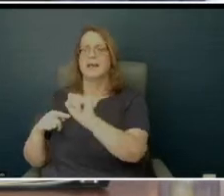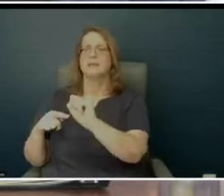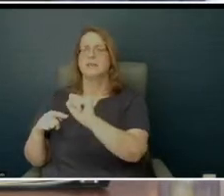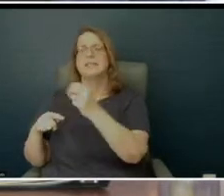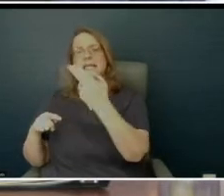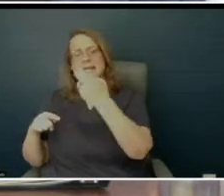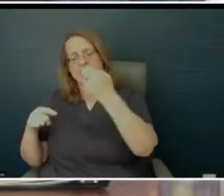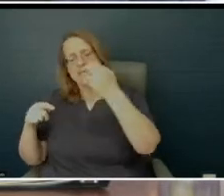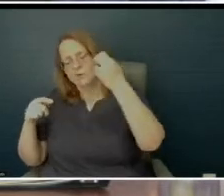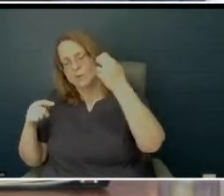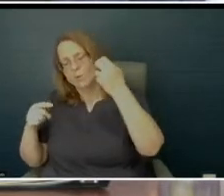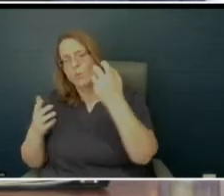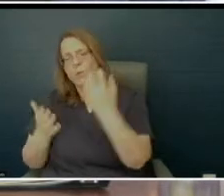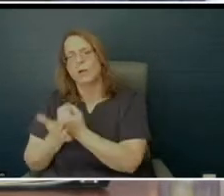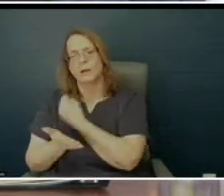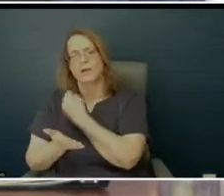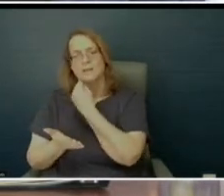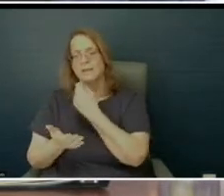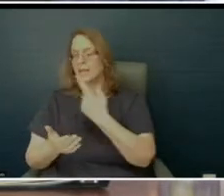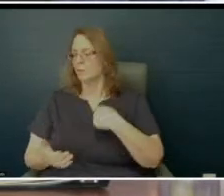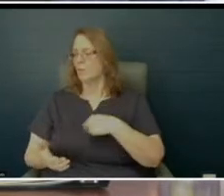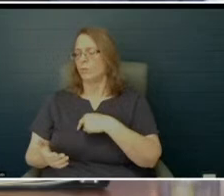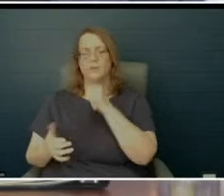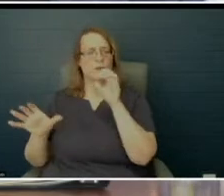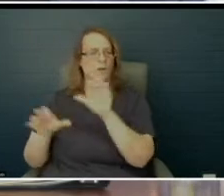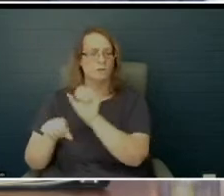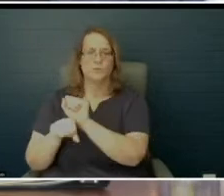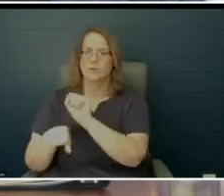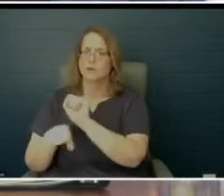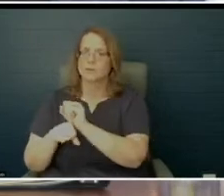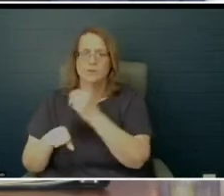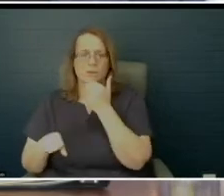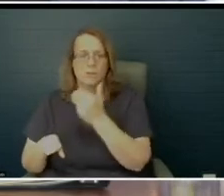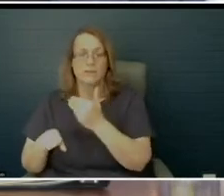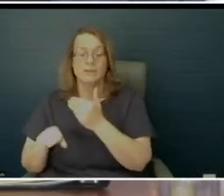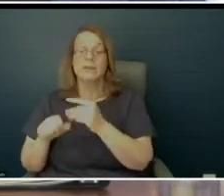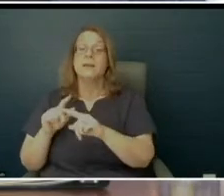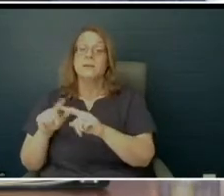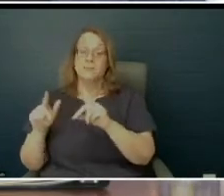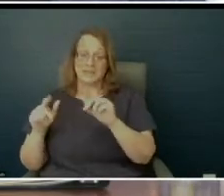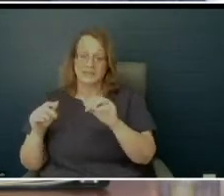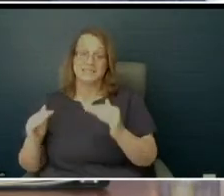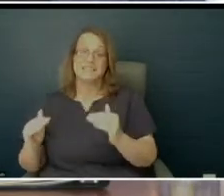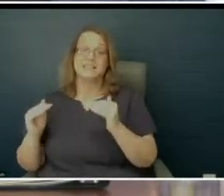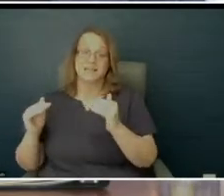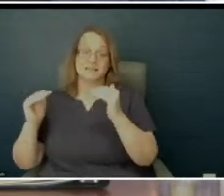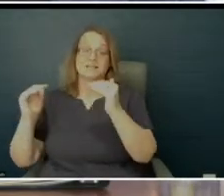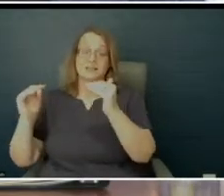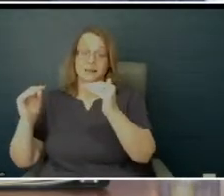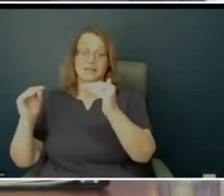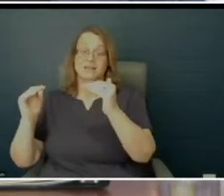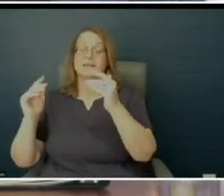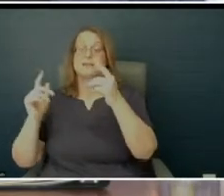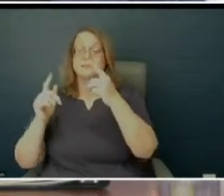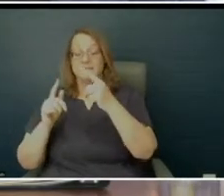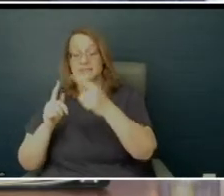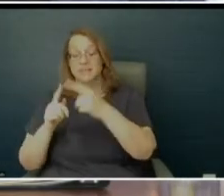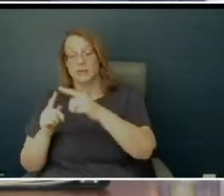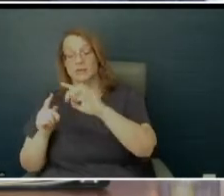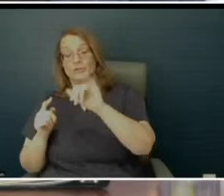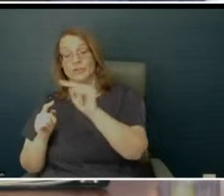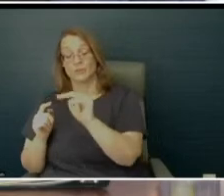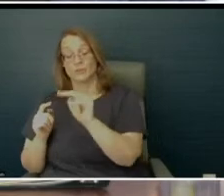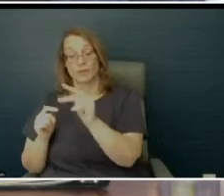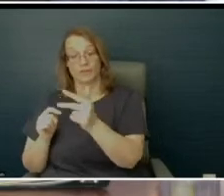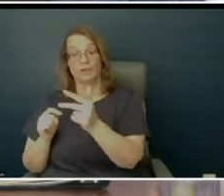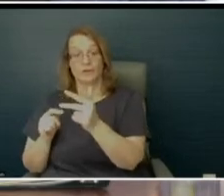job. But it did escalate over time until ultimately the meeting on January 3rd, which was sort of